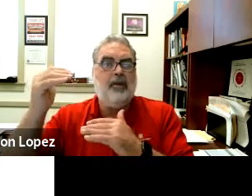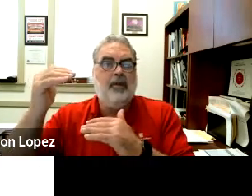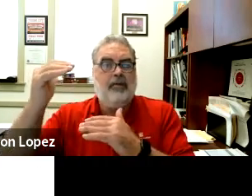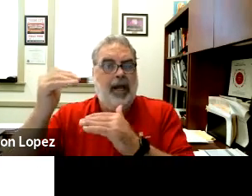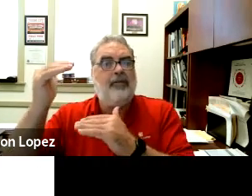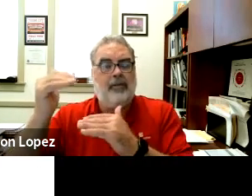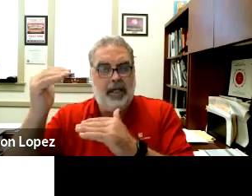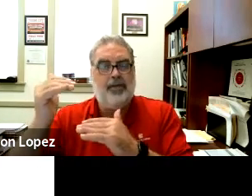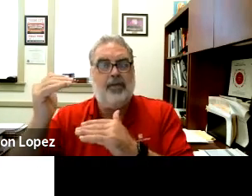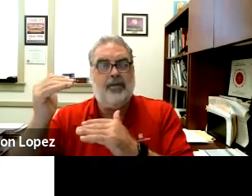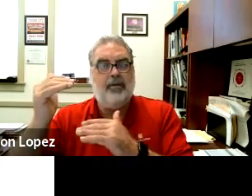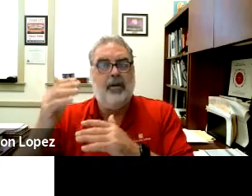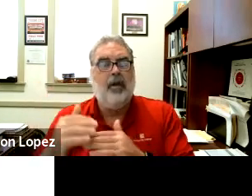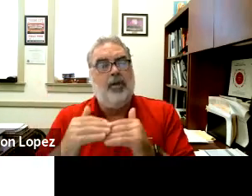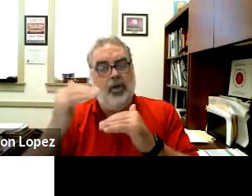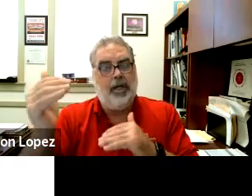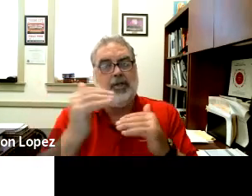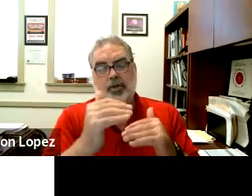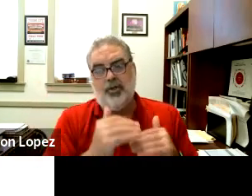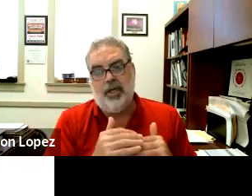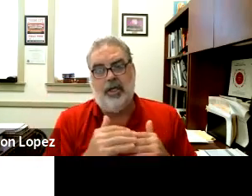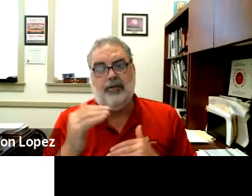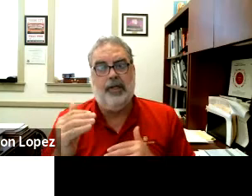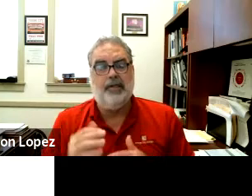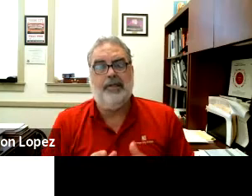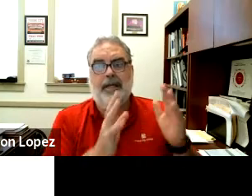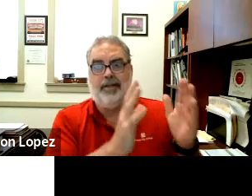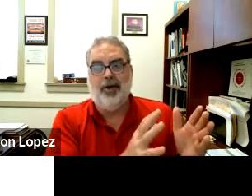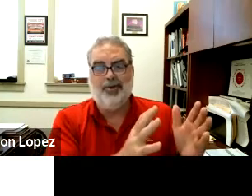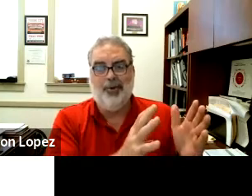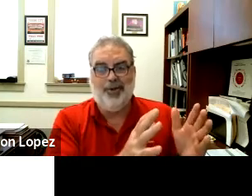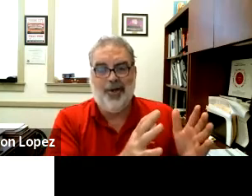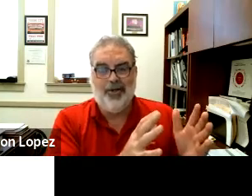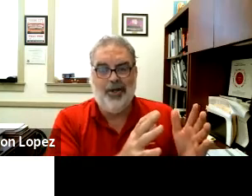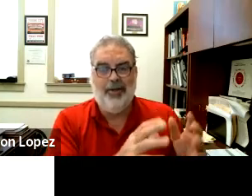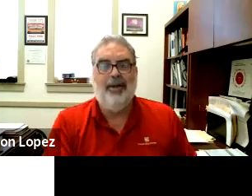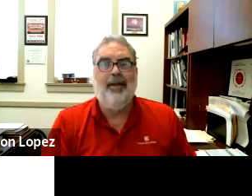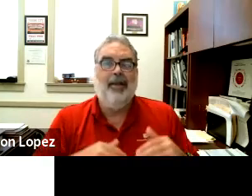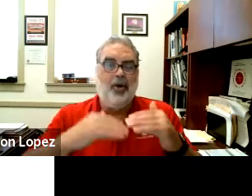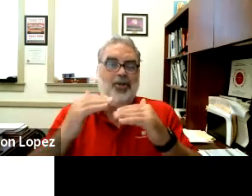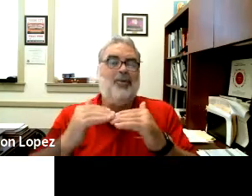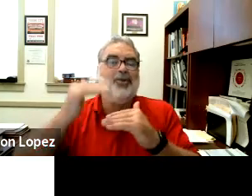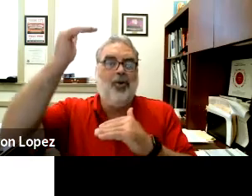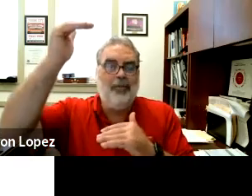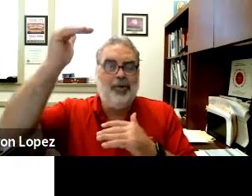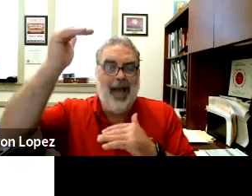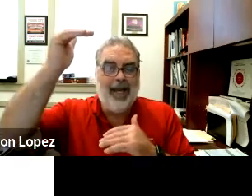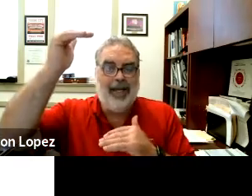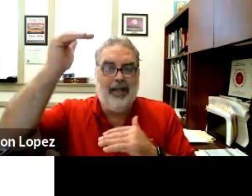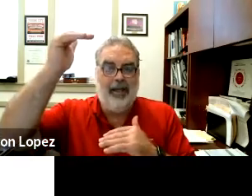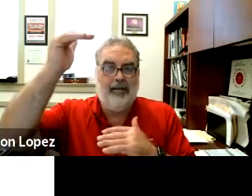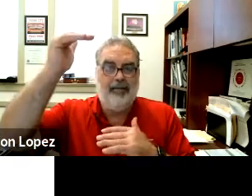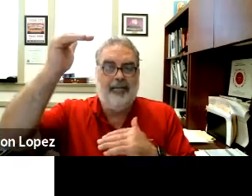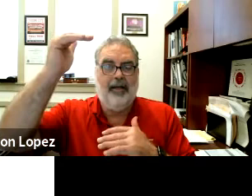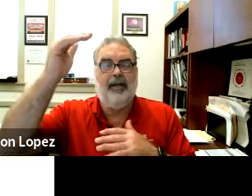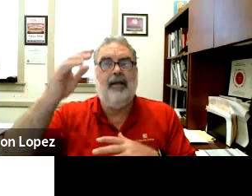programs, they have limitations. You look at social science, for instance, that has large group instruction, those numbers go up